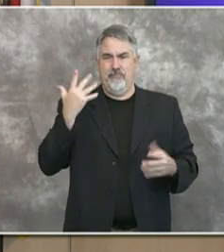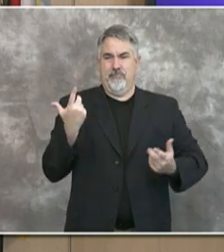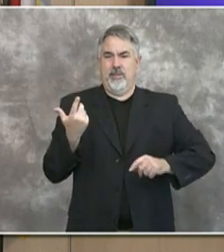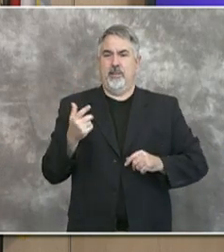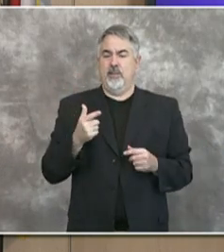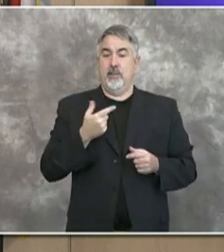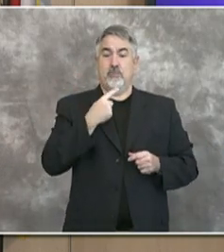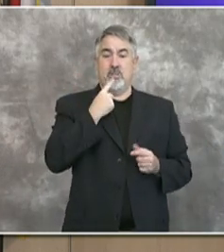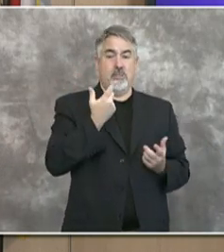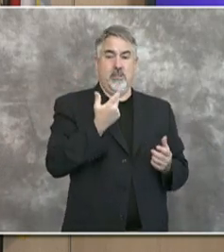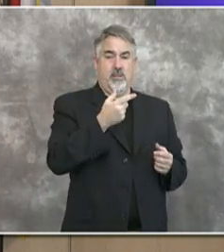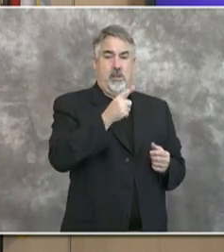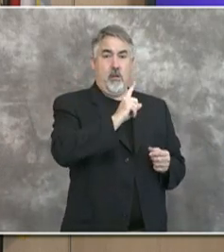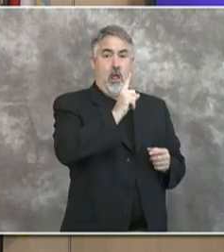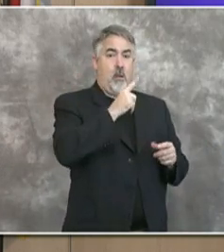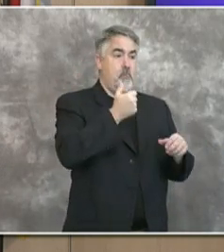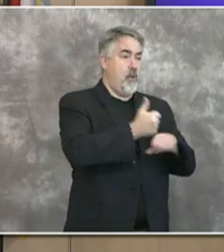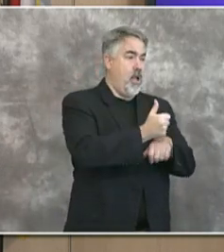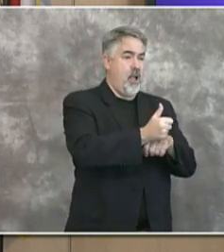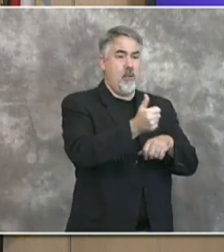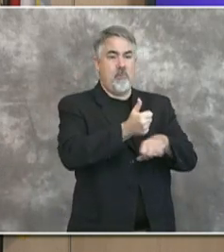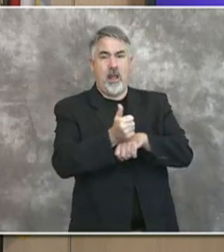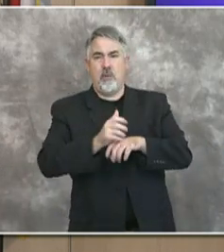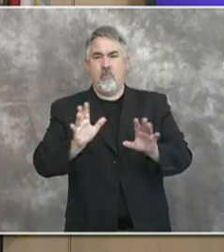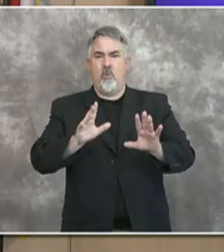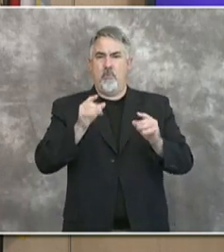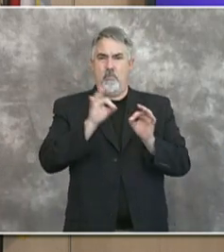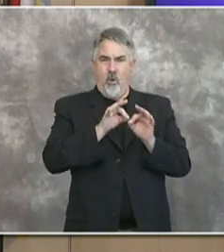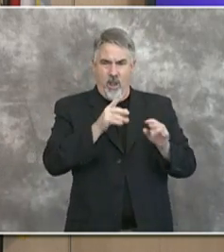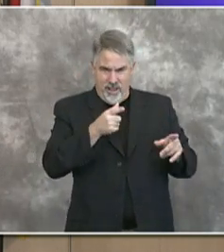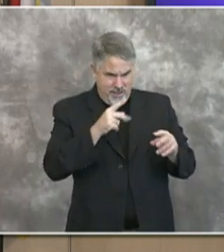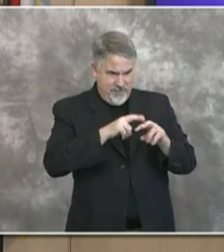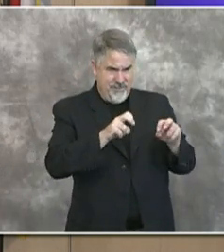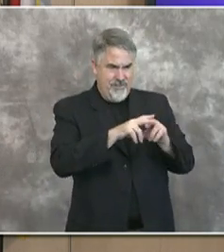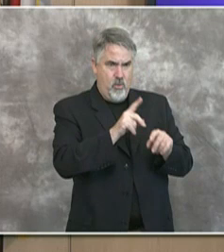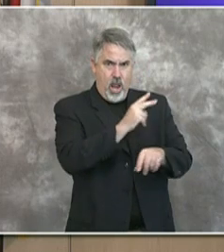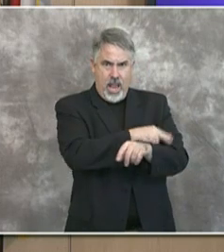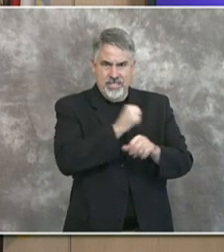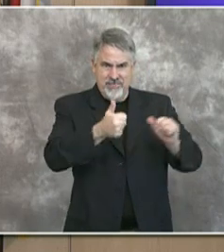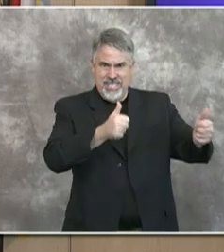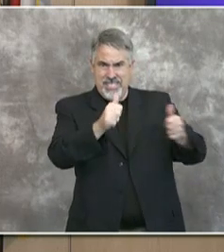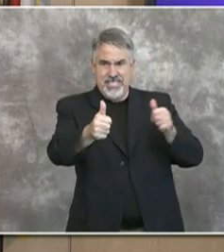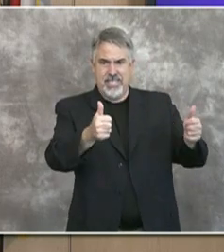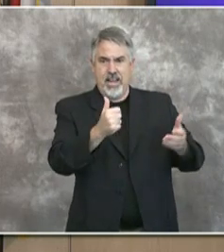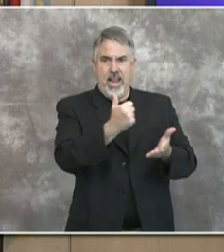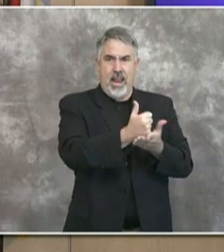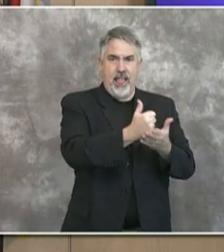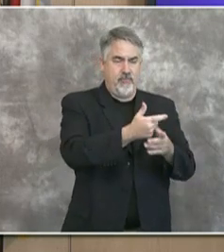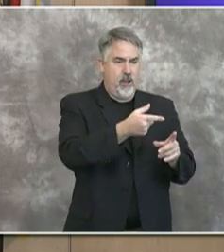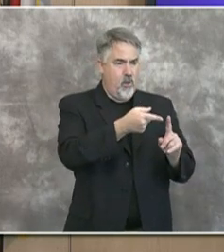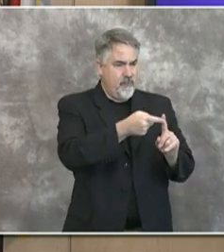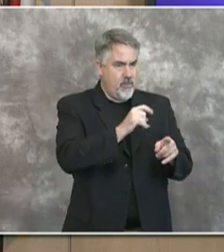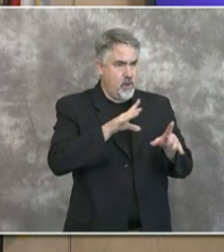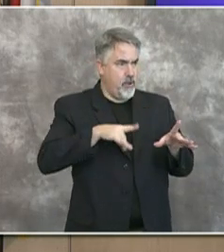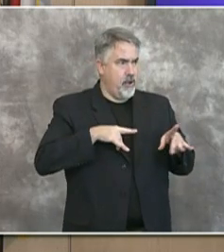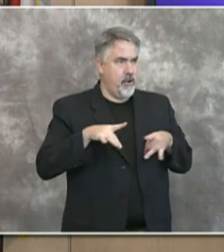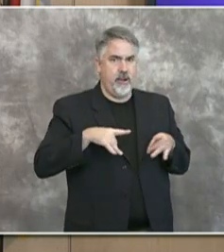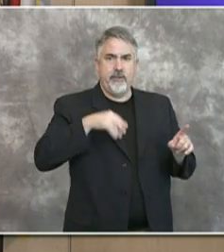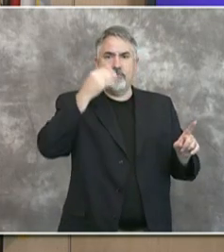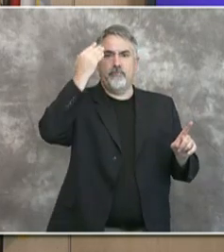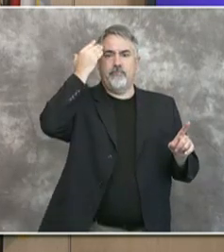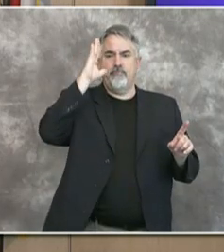lives or where they eventually get hospitalized. That's why, our public health